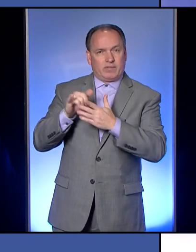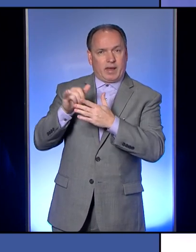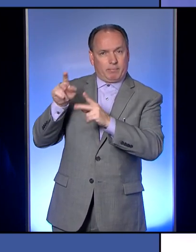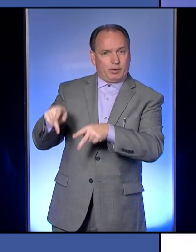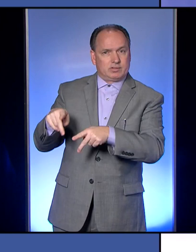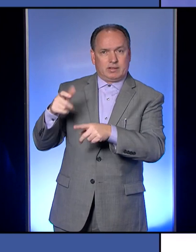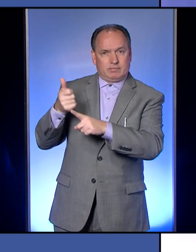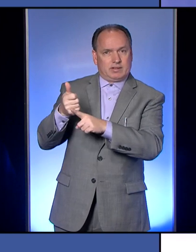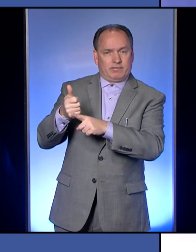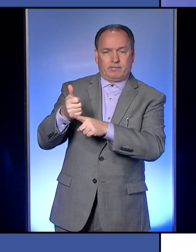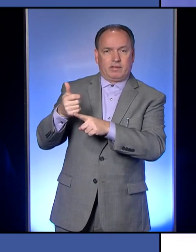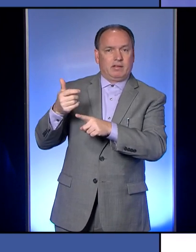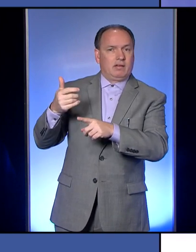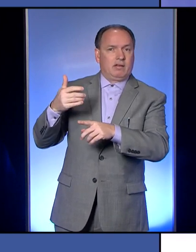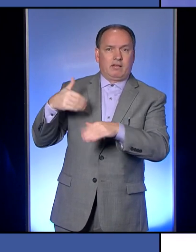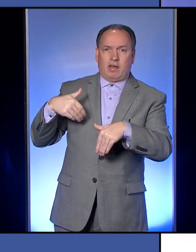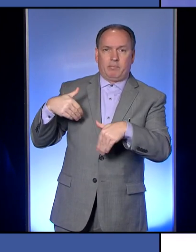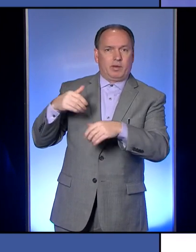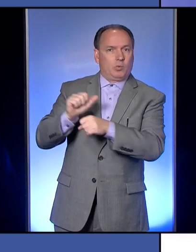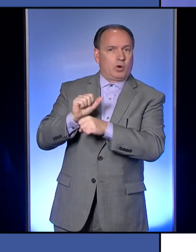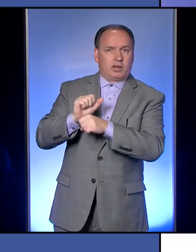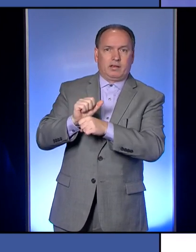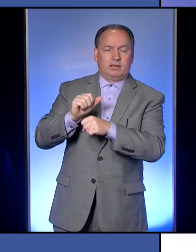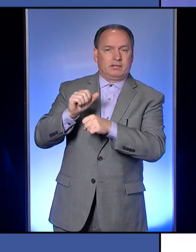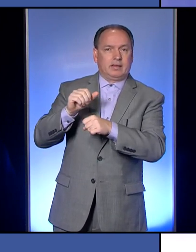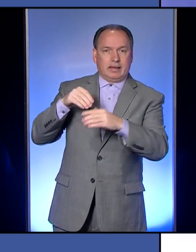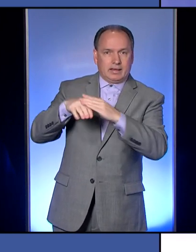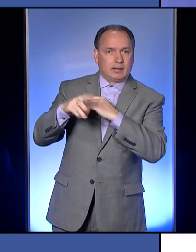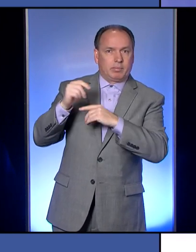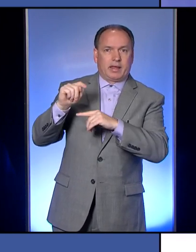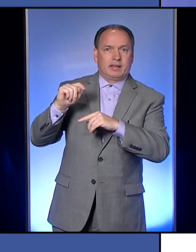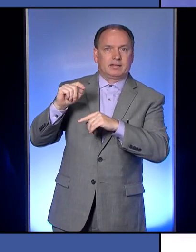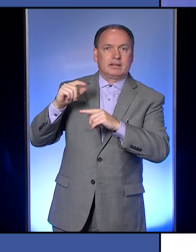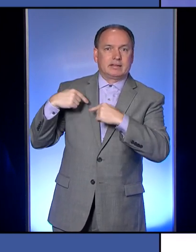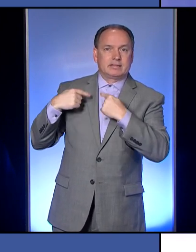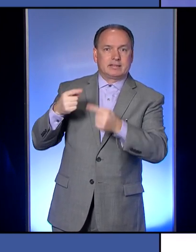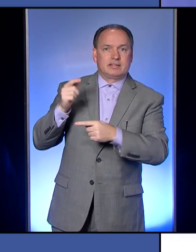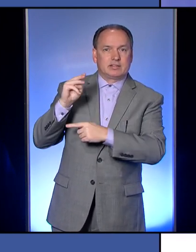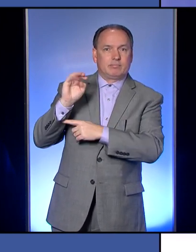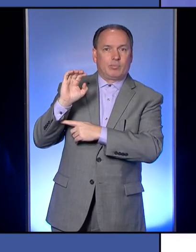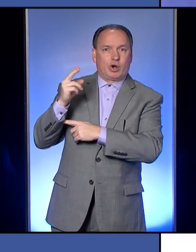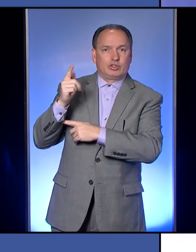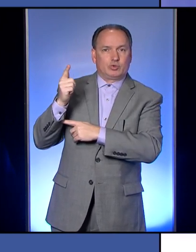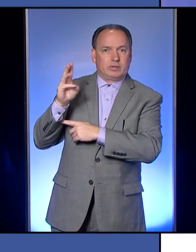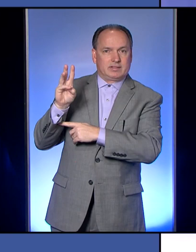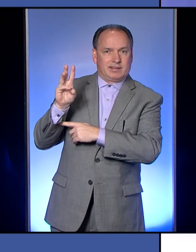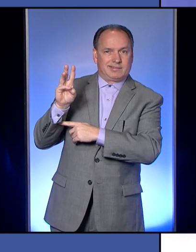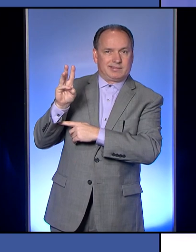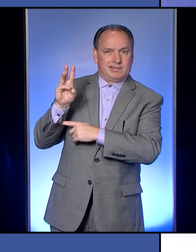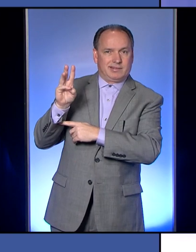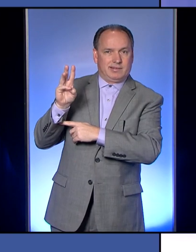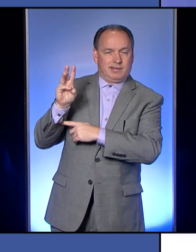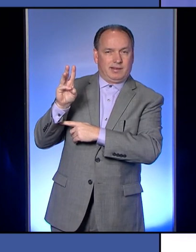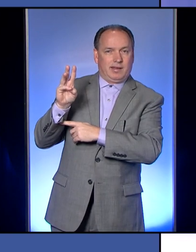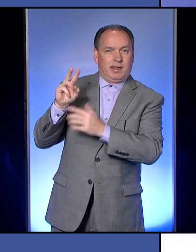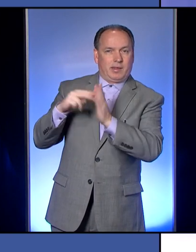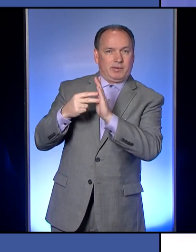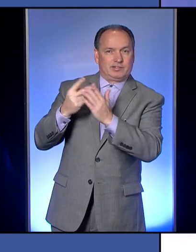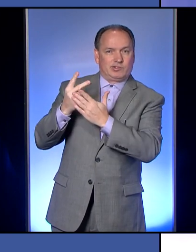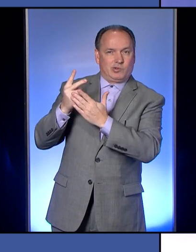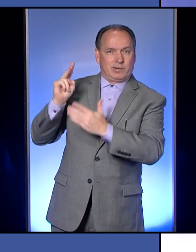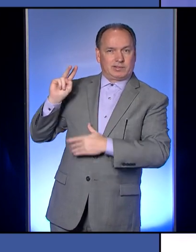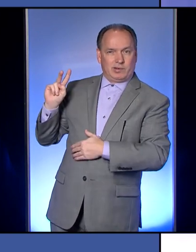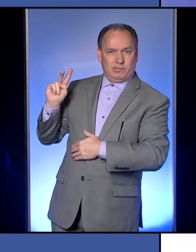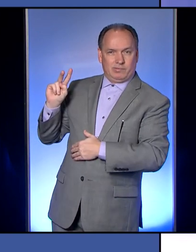has not been working at the plant since March 26, which is 2 weeks from today.